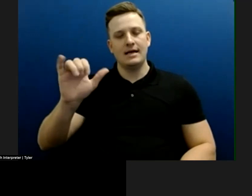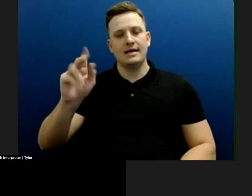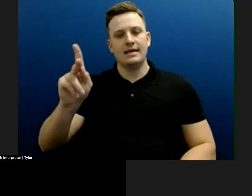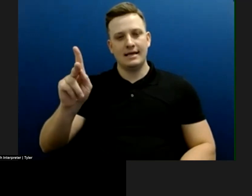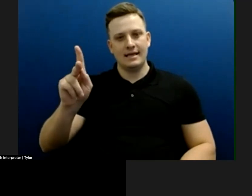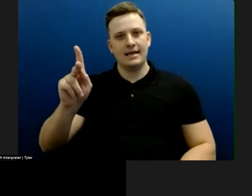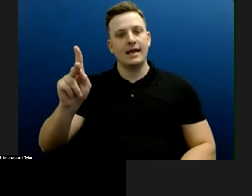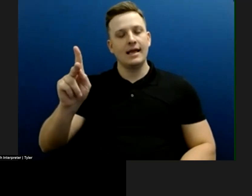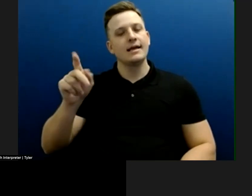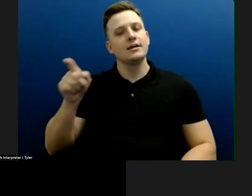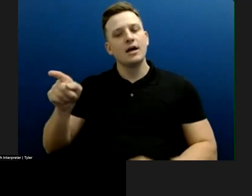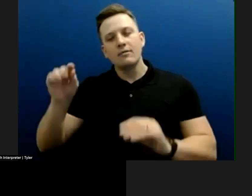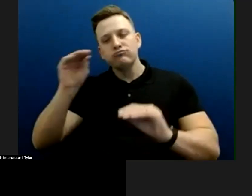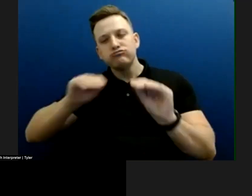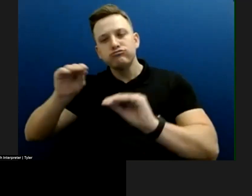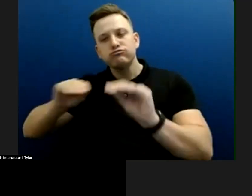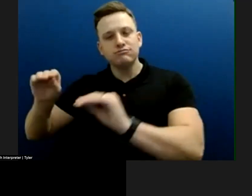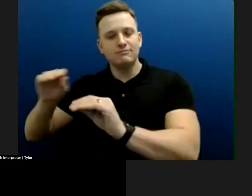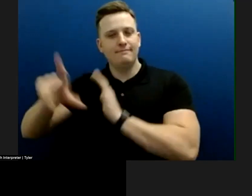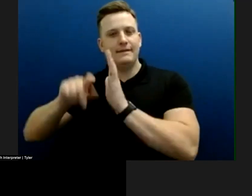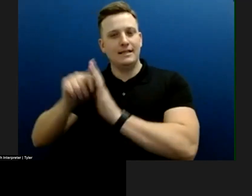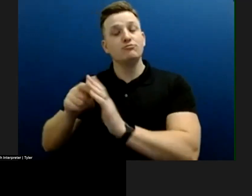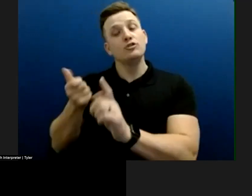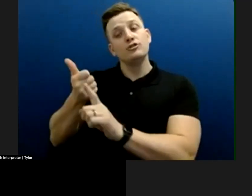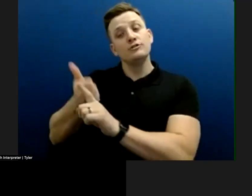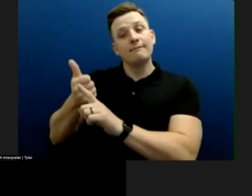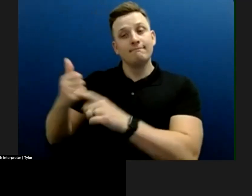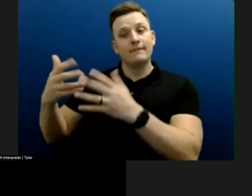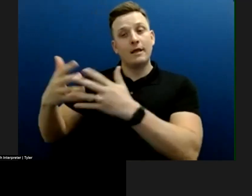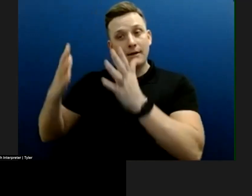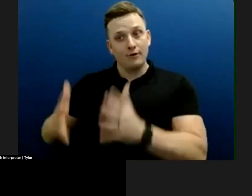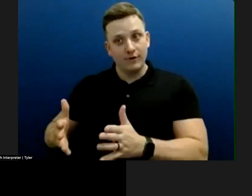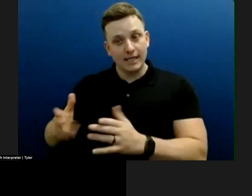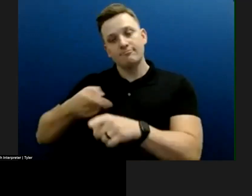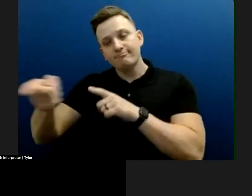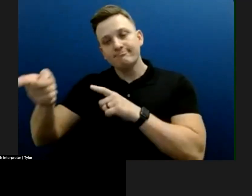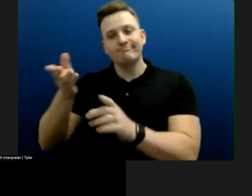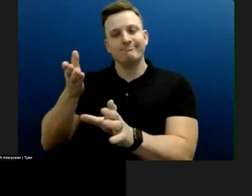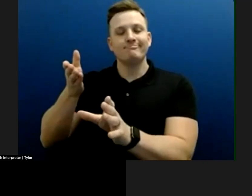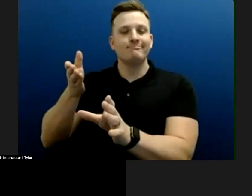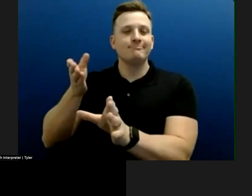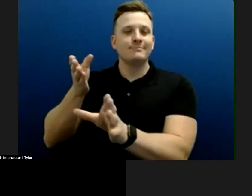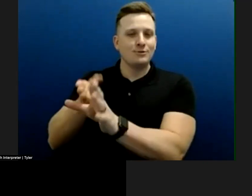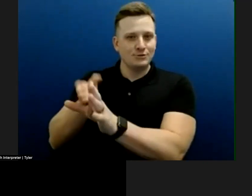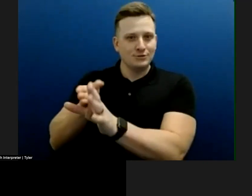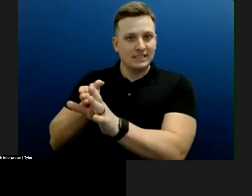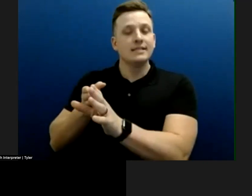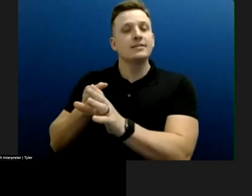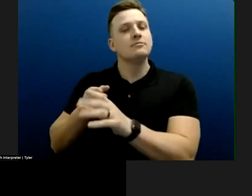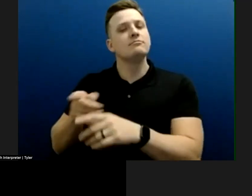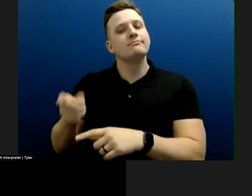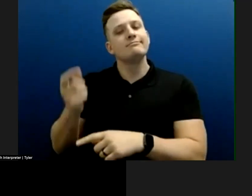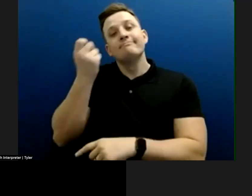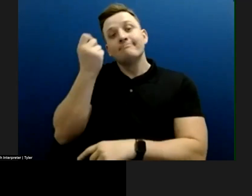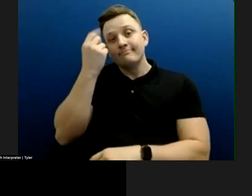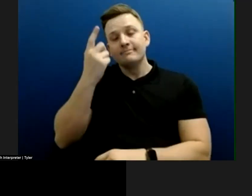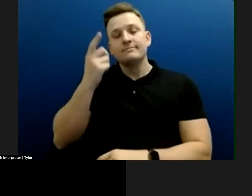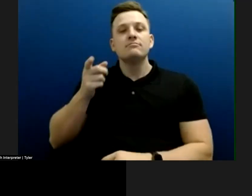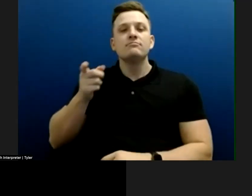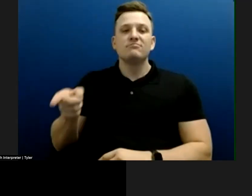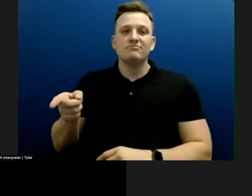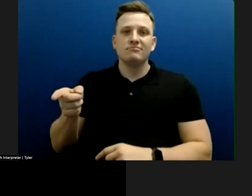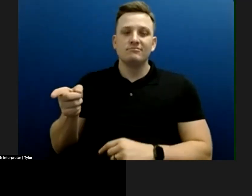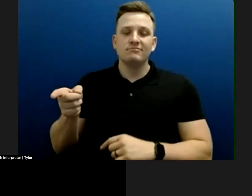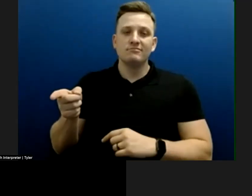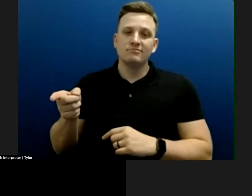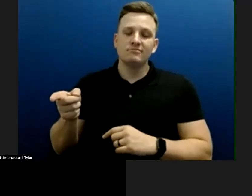Zeedyk, who is an American psychologist, but she has spent a large part of her